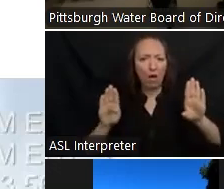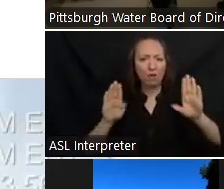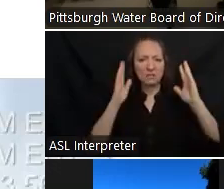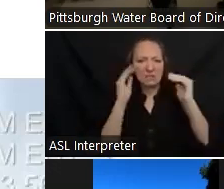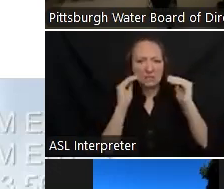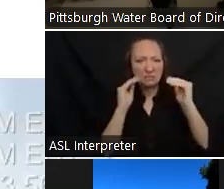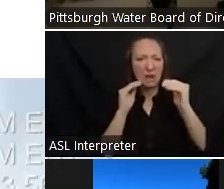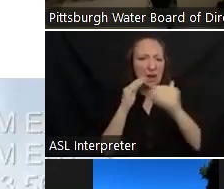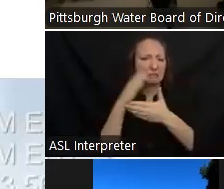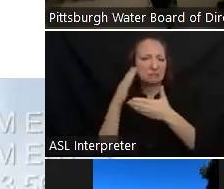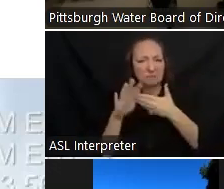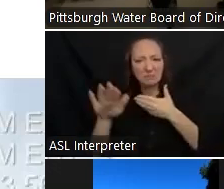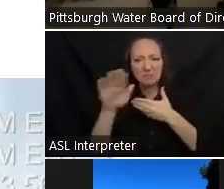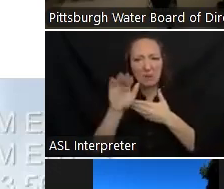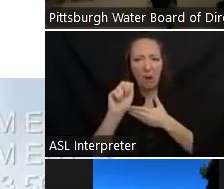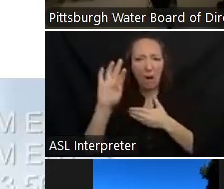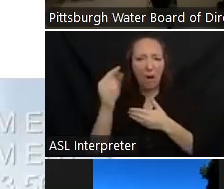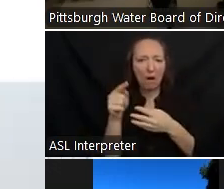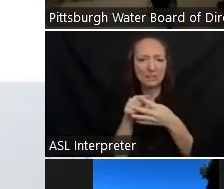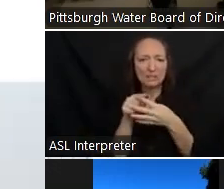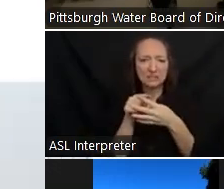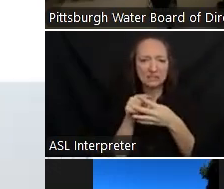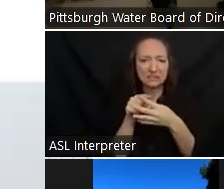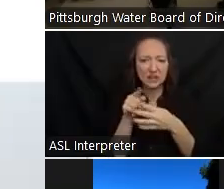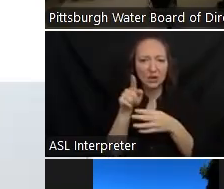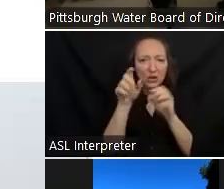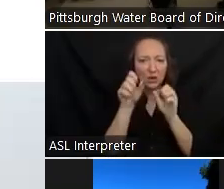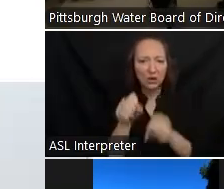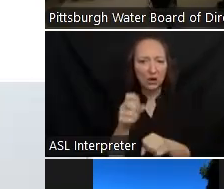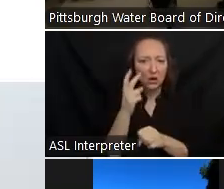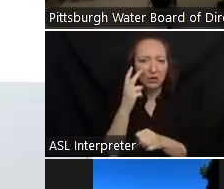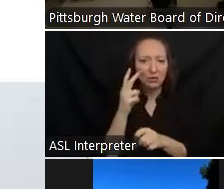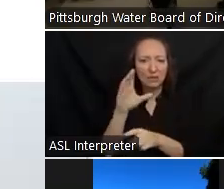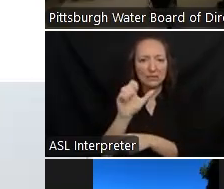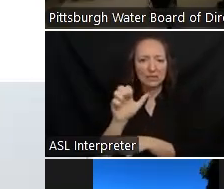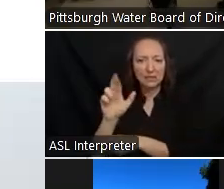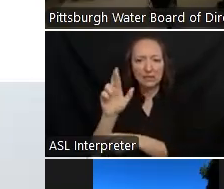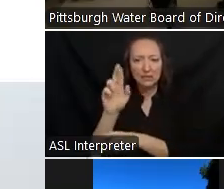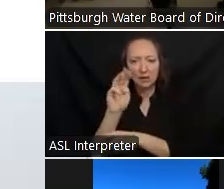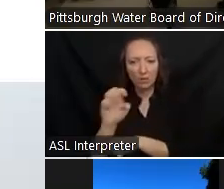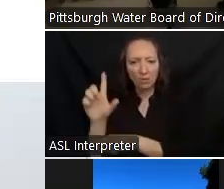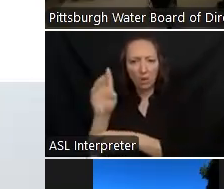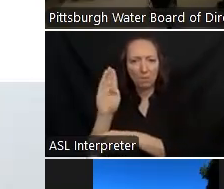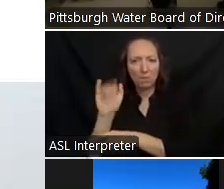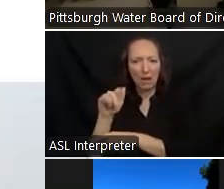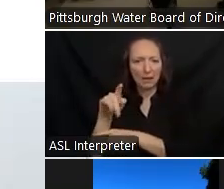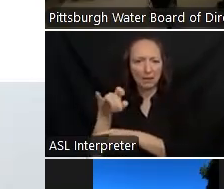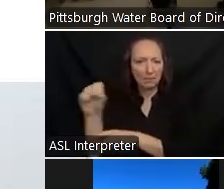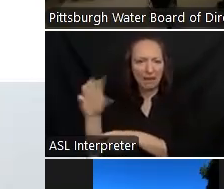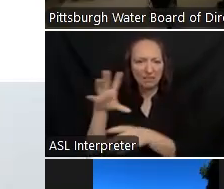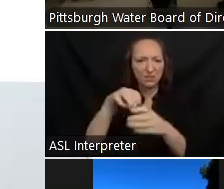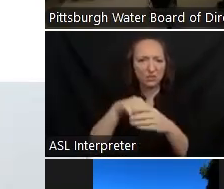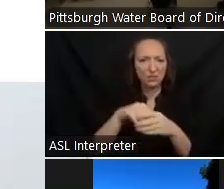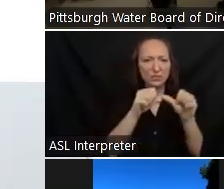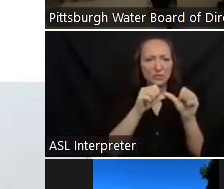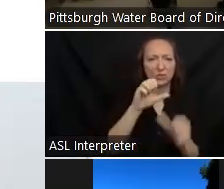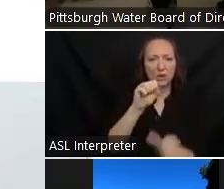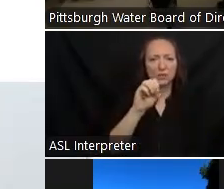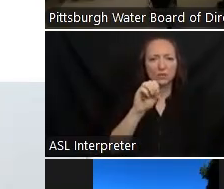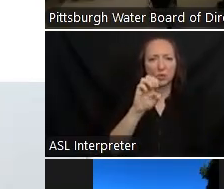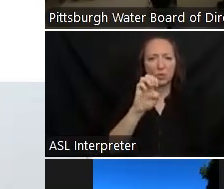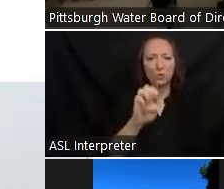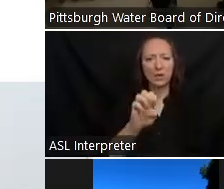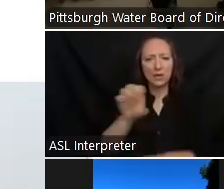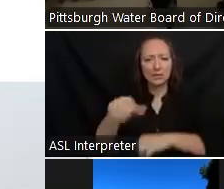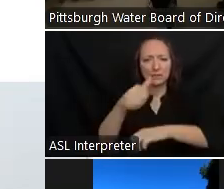commencement of the overflow vault wall pours. And then lastly, for ABC, moving on to the replacement of